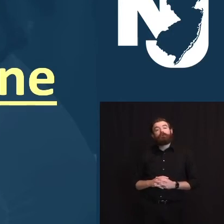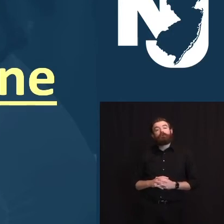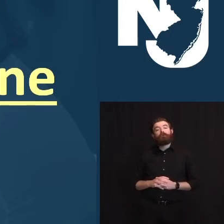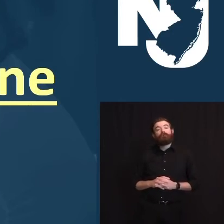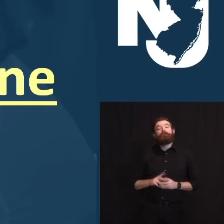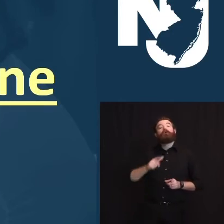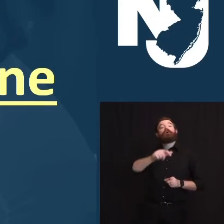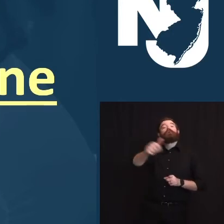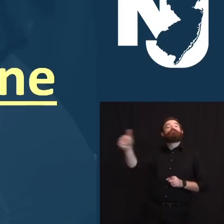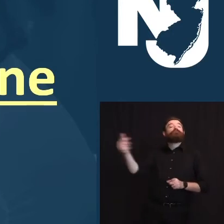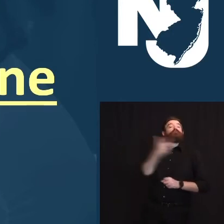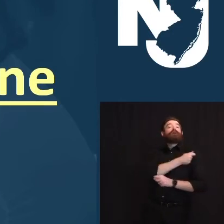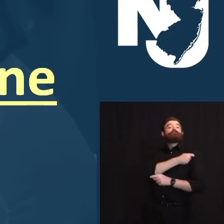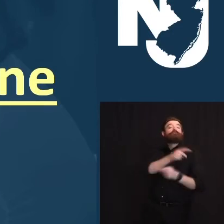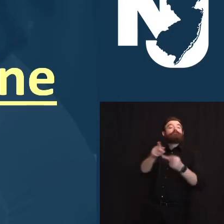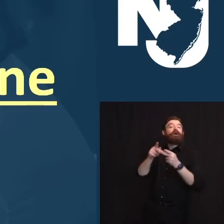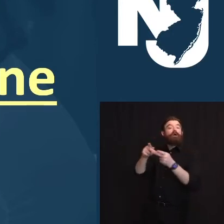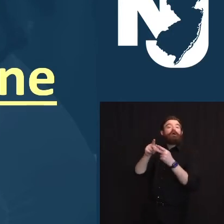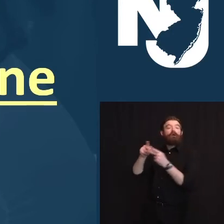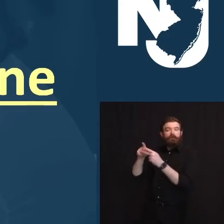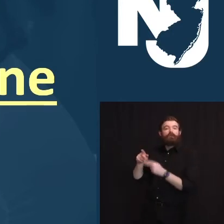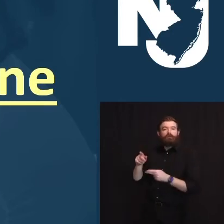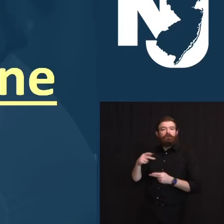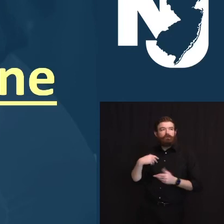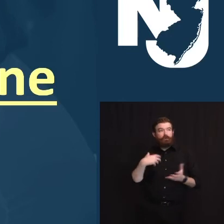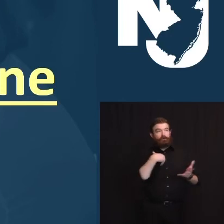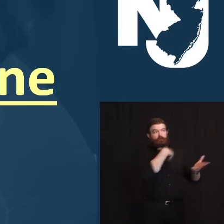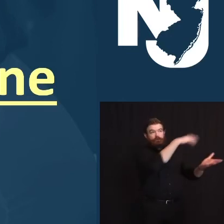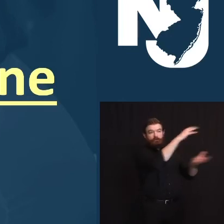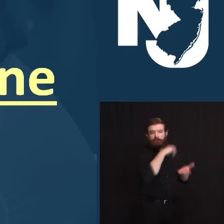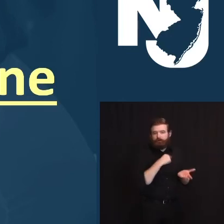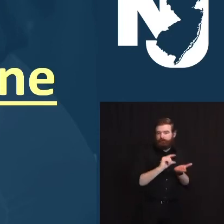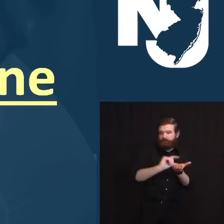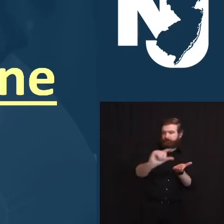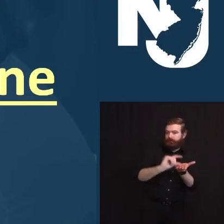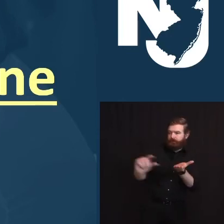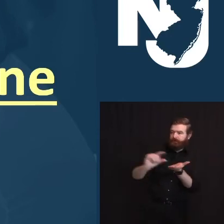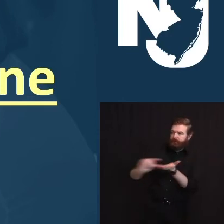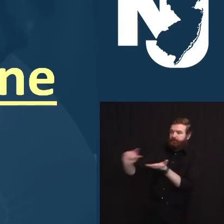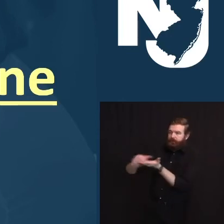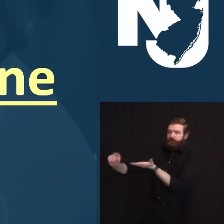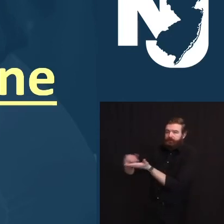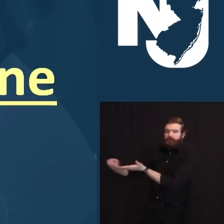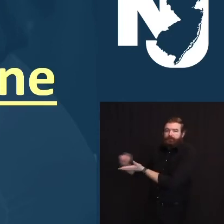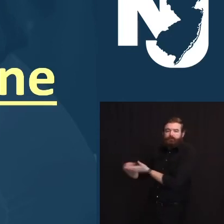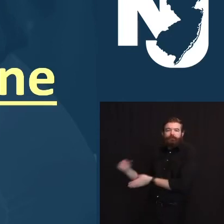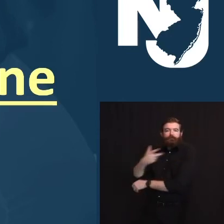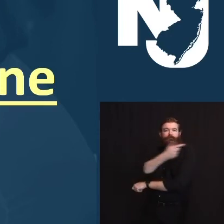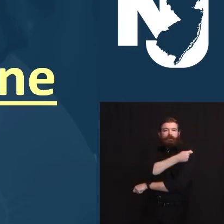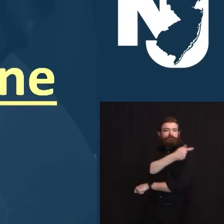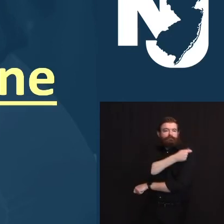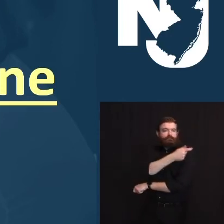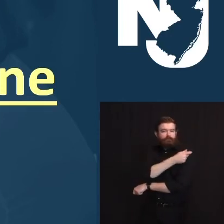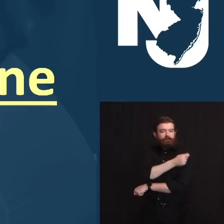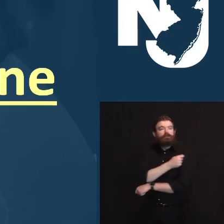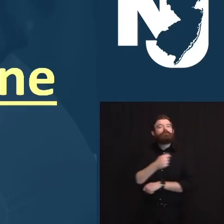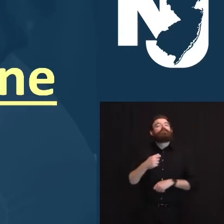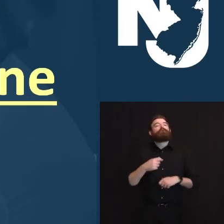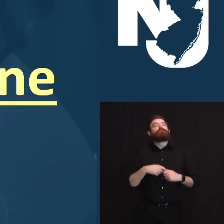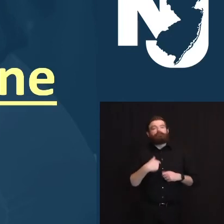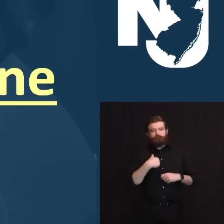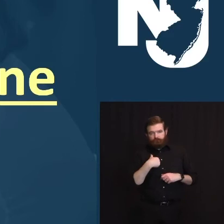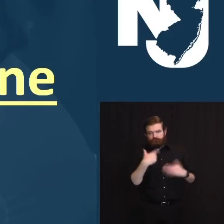turn. I was on with folks myself personally this morning from Passaic County and Hudson County, working through with our team how they can